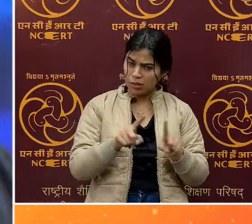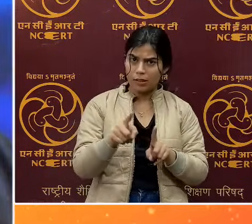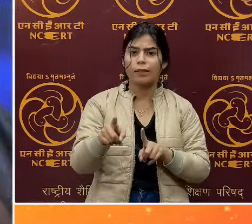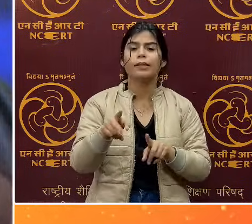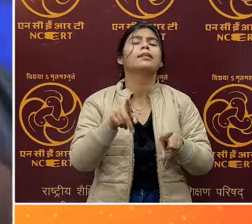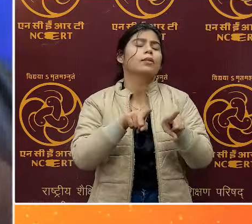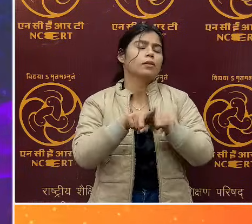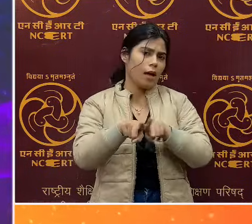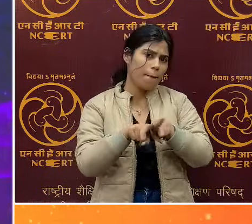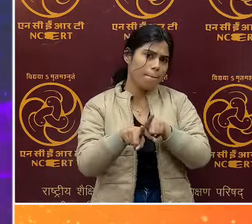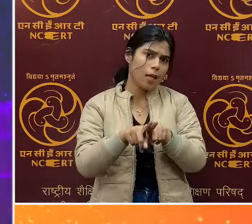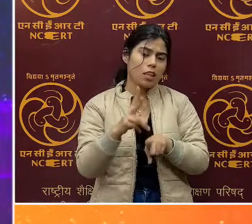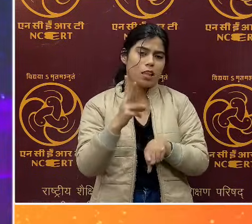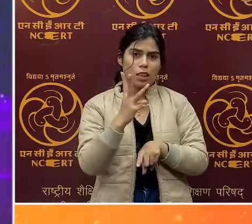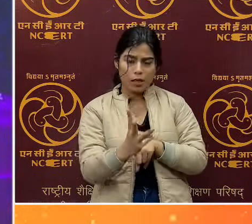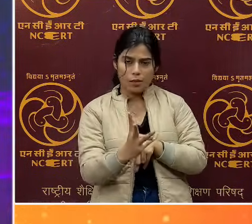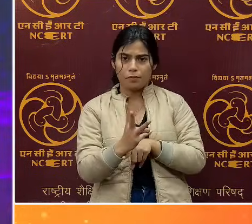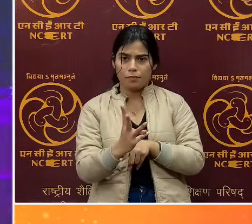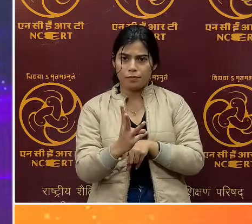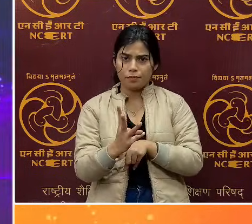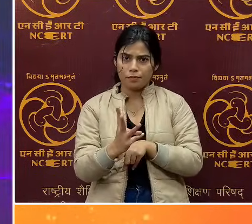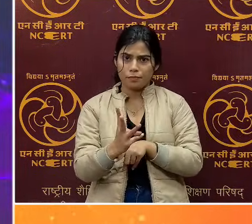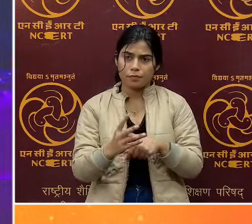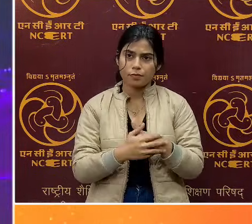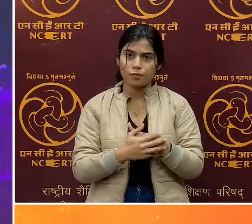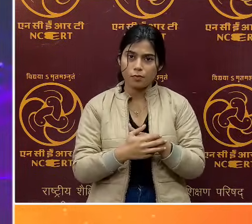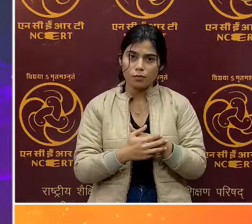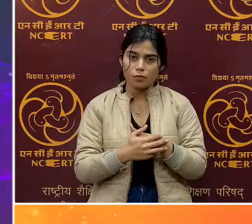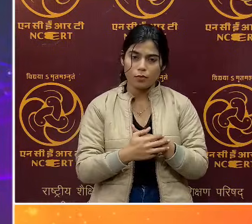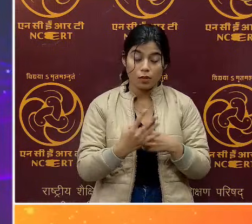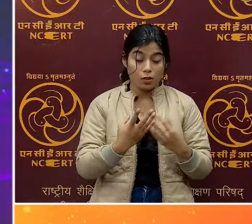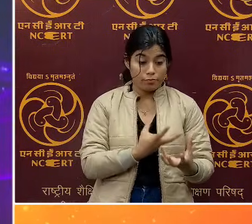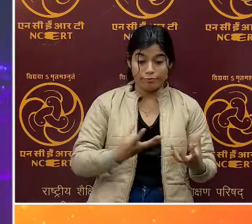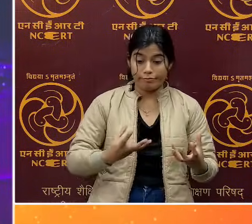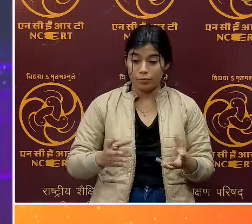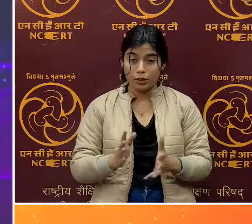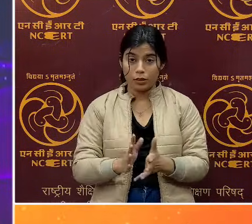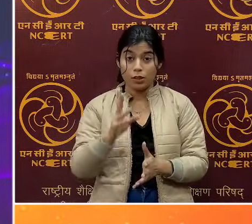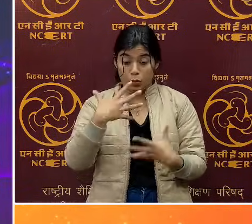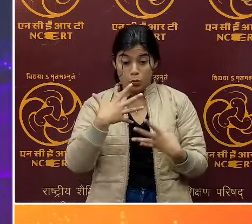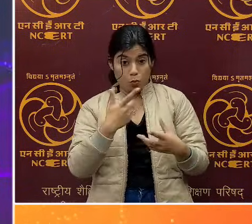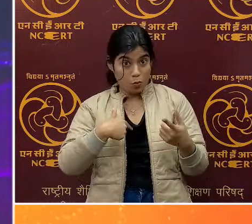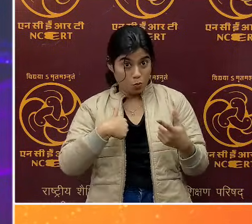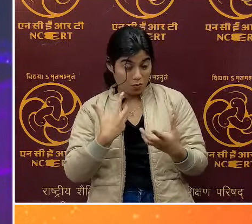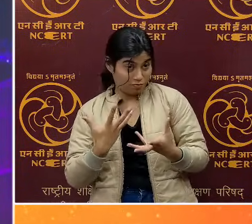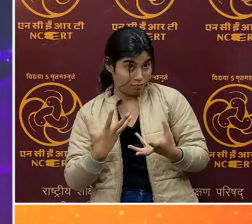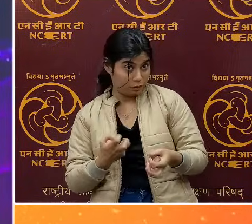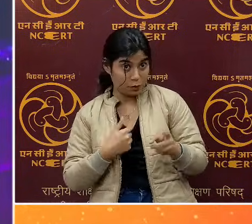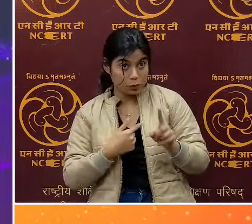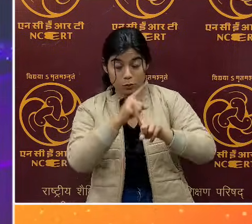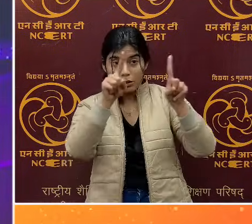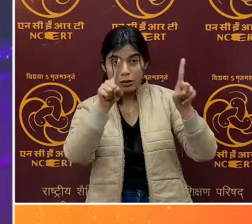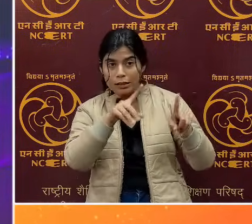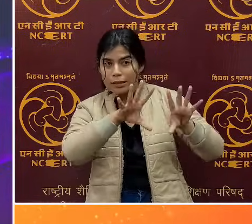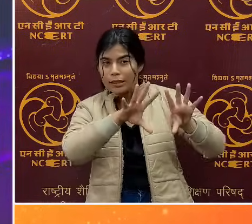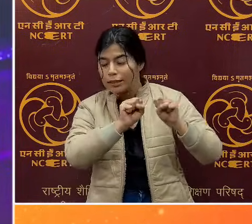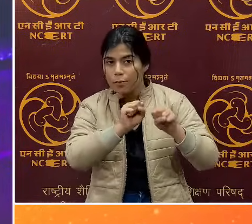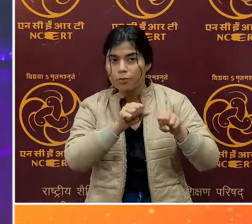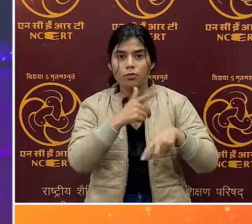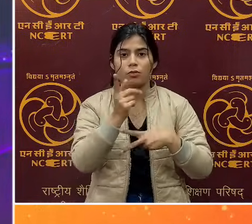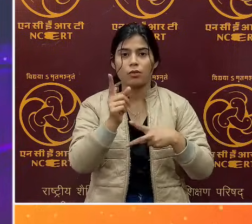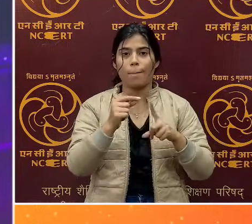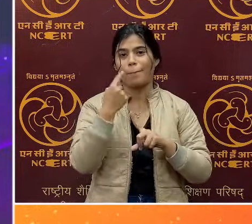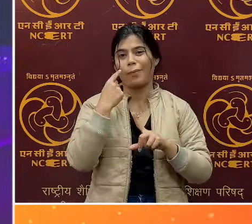tree right in front of you and you want to capture the image over the screen. Of the tree. Yes, Okay. using your